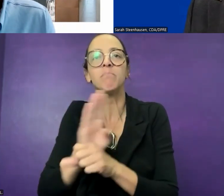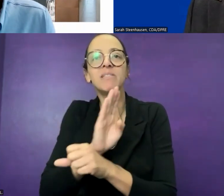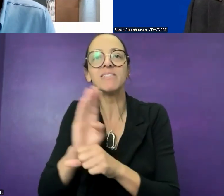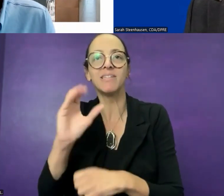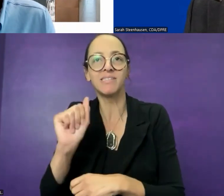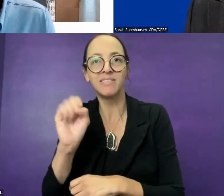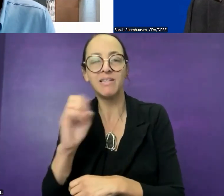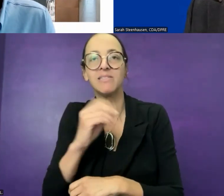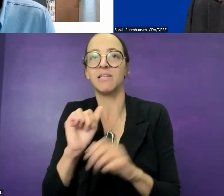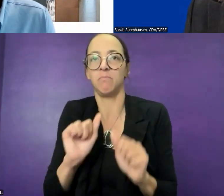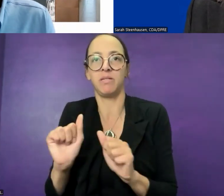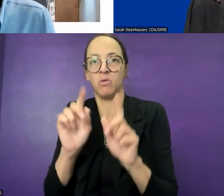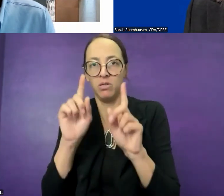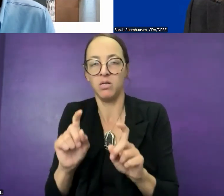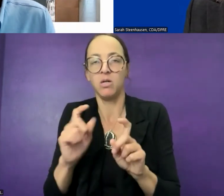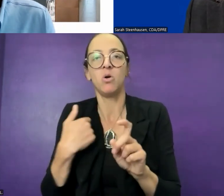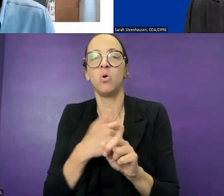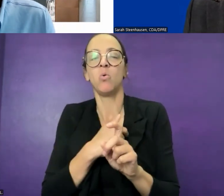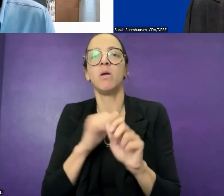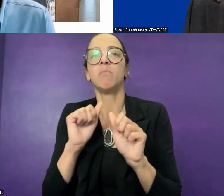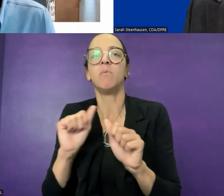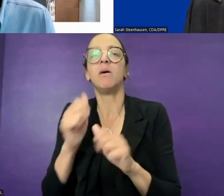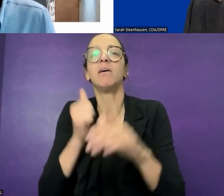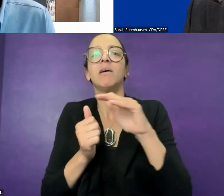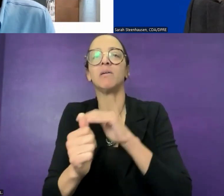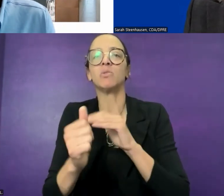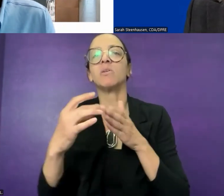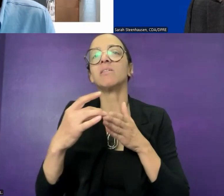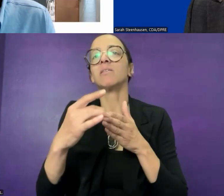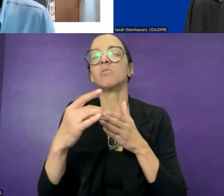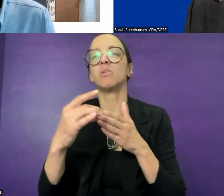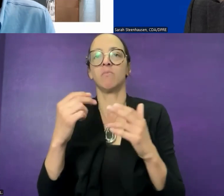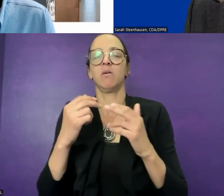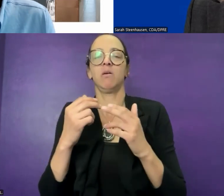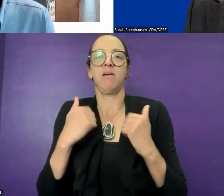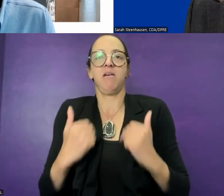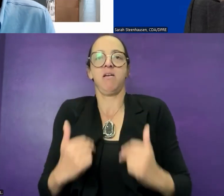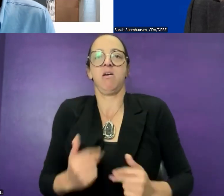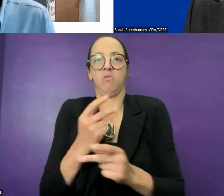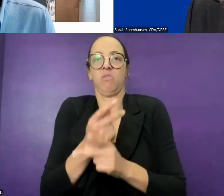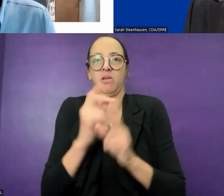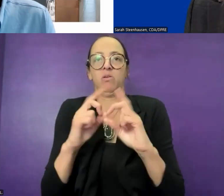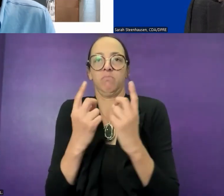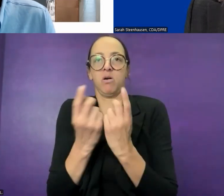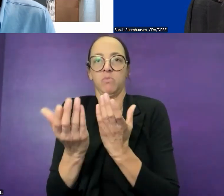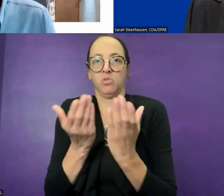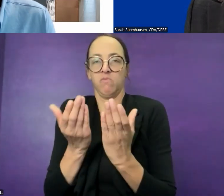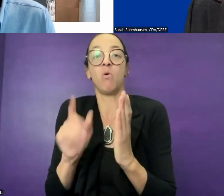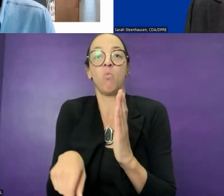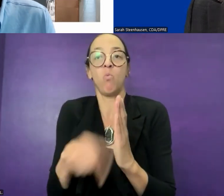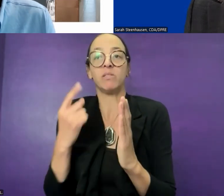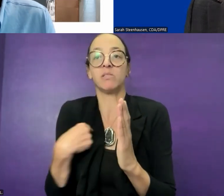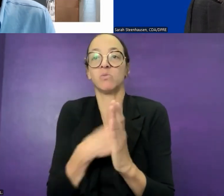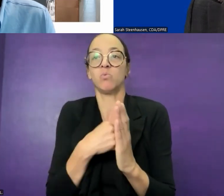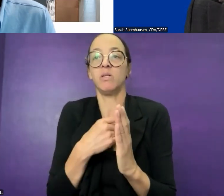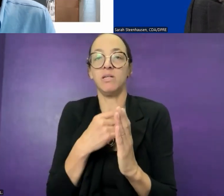under the leadership of the Department of Healthcare Services, once we have something more concrete, we are going to be thinking